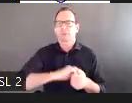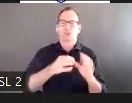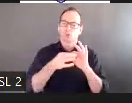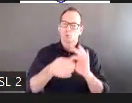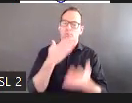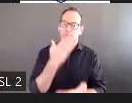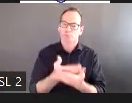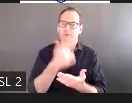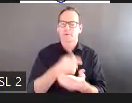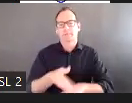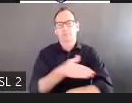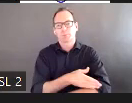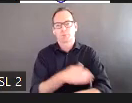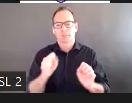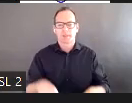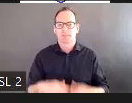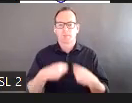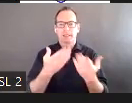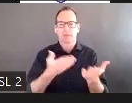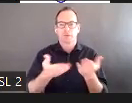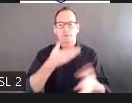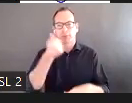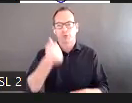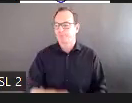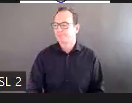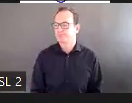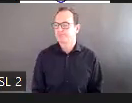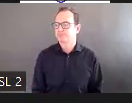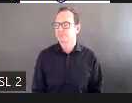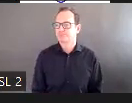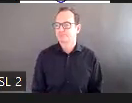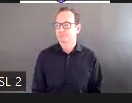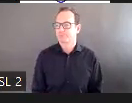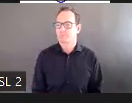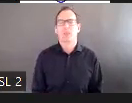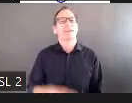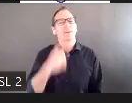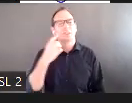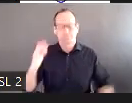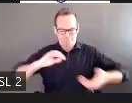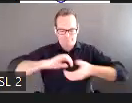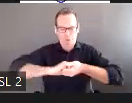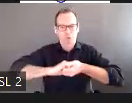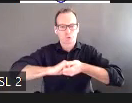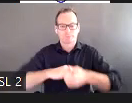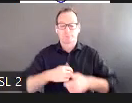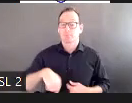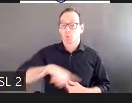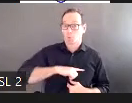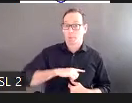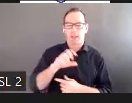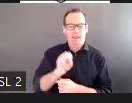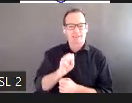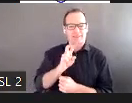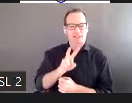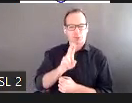this. What's our partnership look like? Because you've heard me touch on the partnership. We're the special victim unit working as a